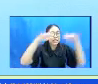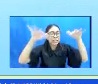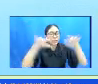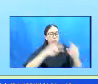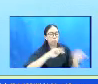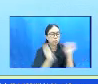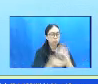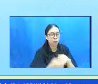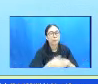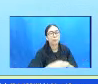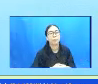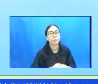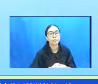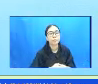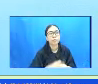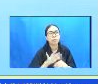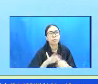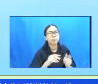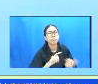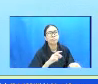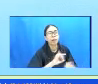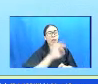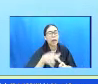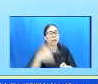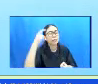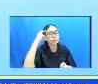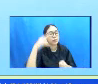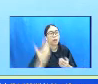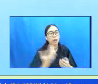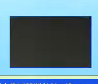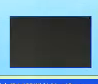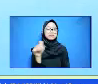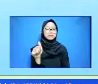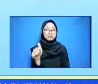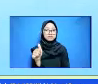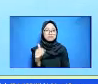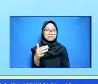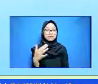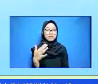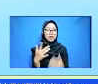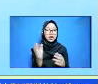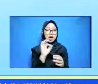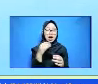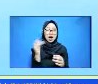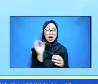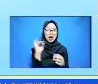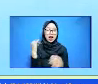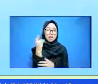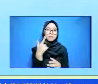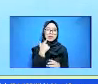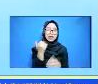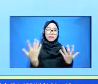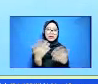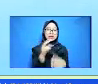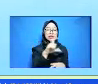Another thing coming up is the COP26. Karen, I know you have your question on that as well to wrap